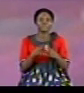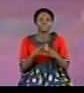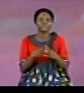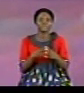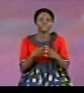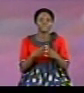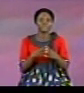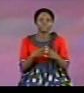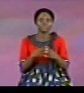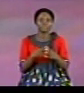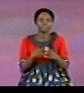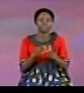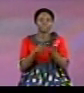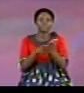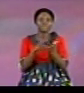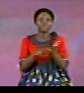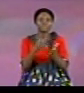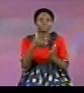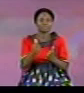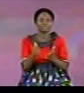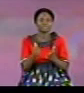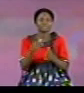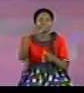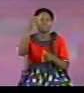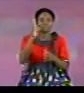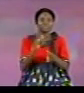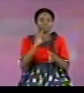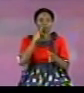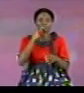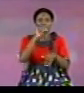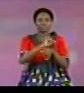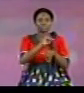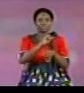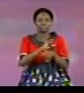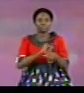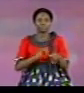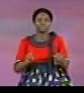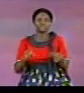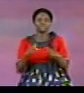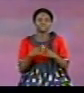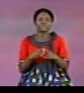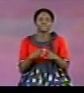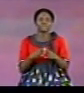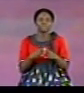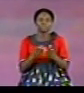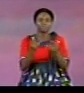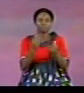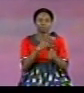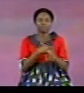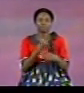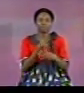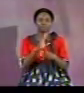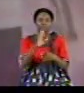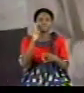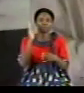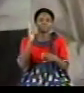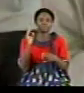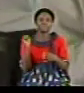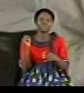Check up yourself. God is working. God is working. You come and share your testimony.